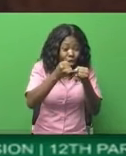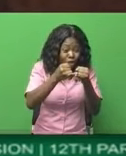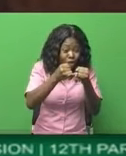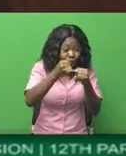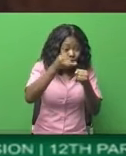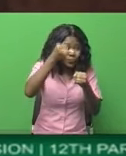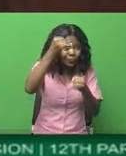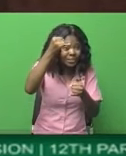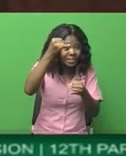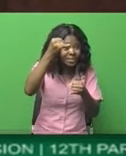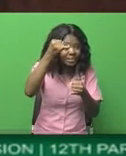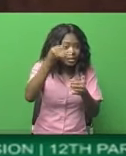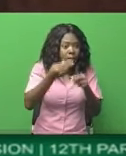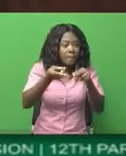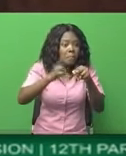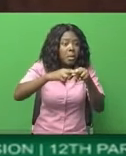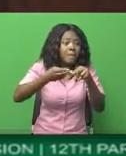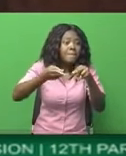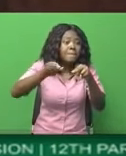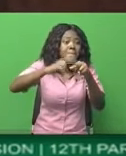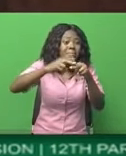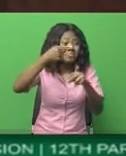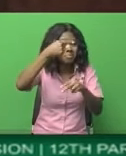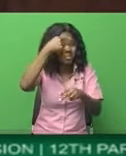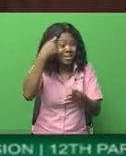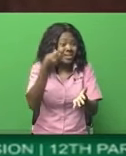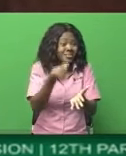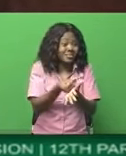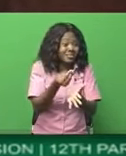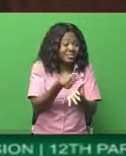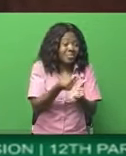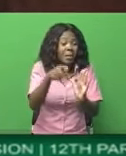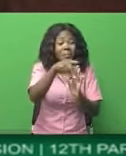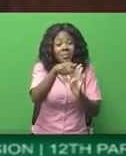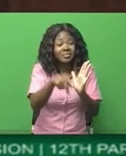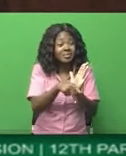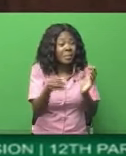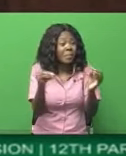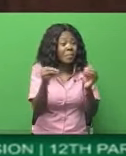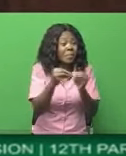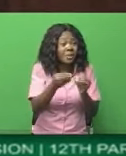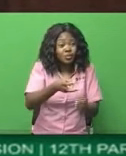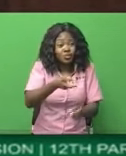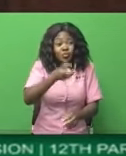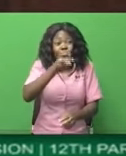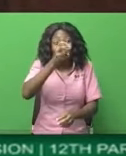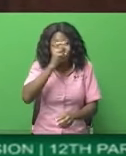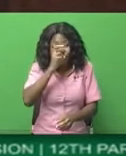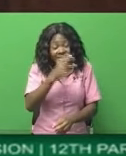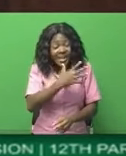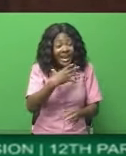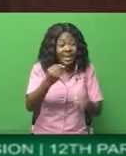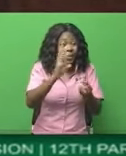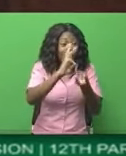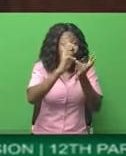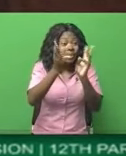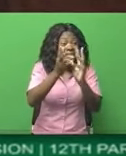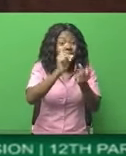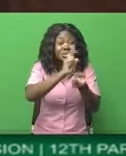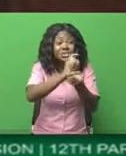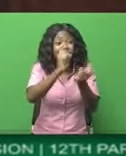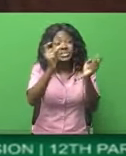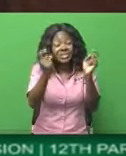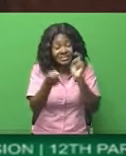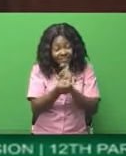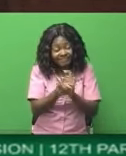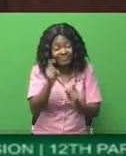minister for attempting to influence trade unions by offering a $4,000 tax-free Christmas bonus to those